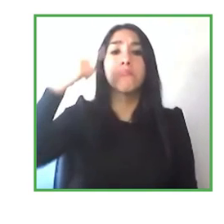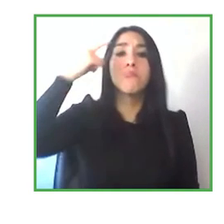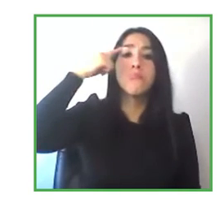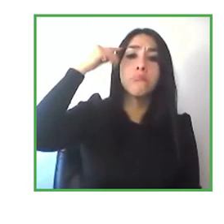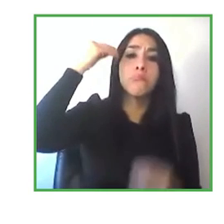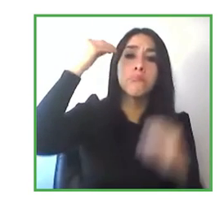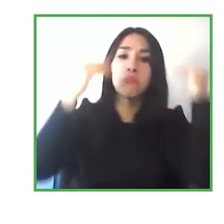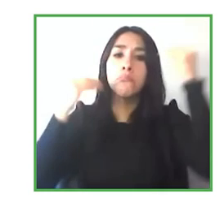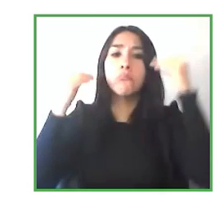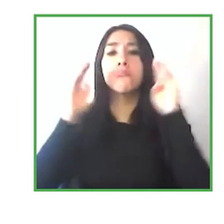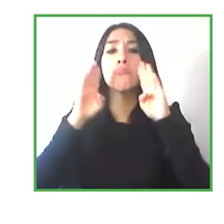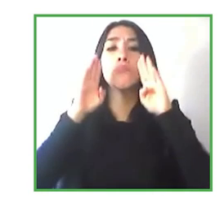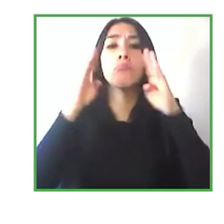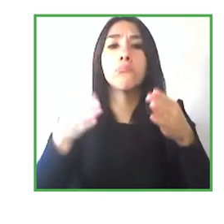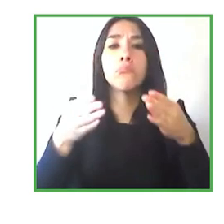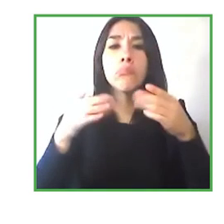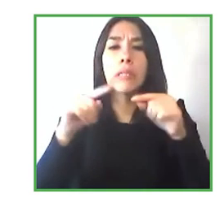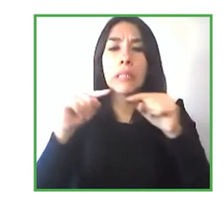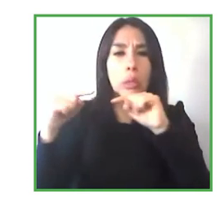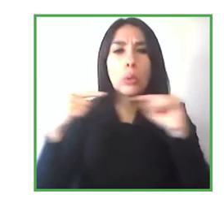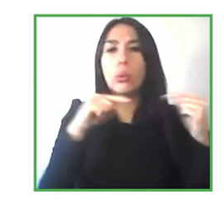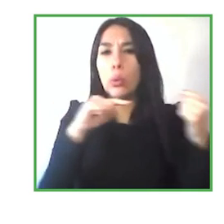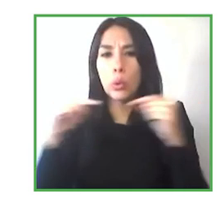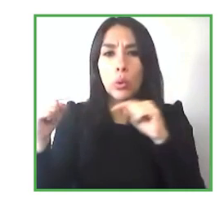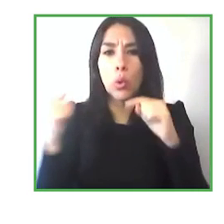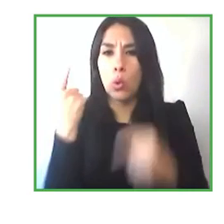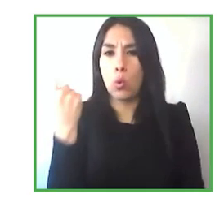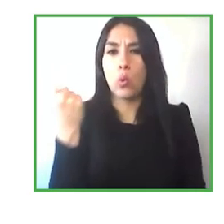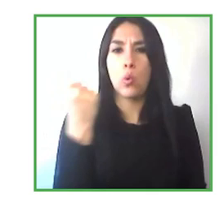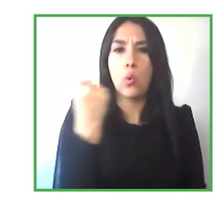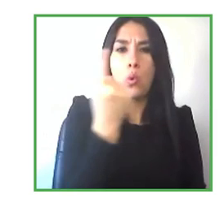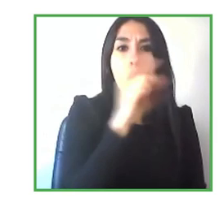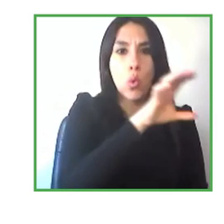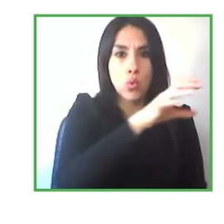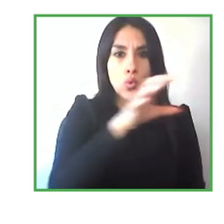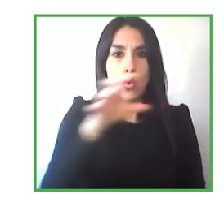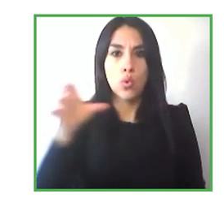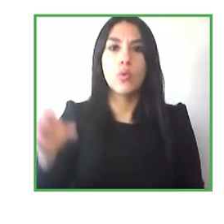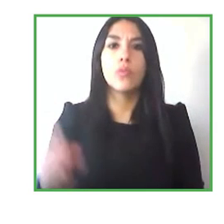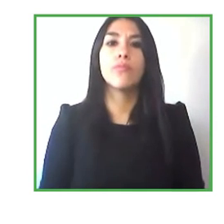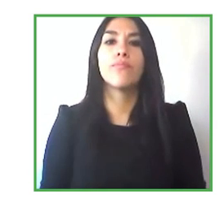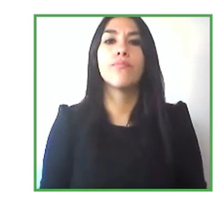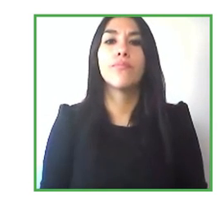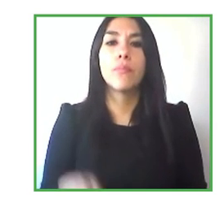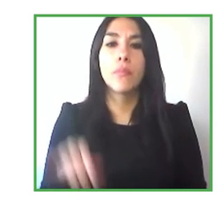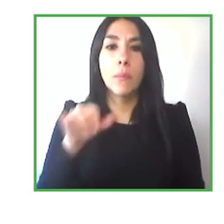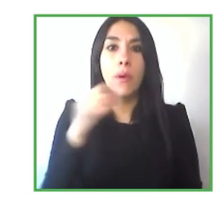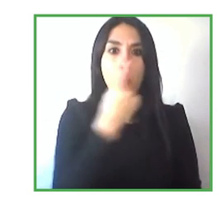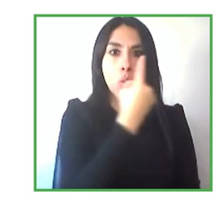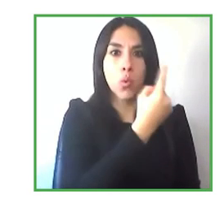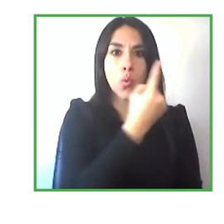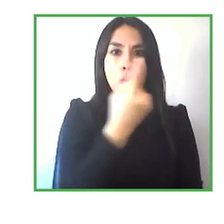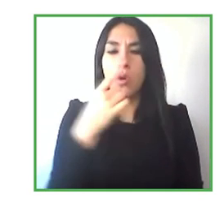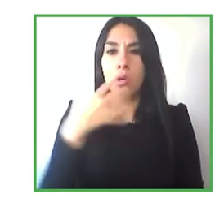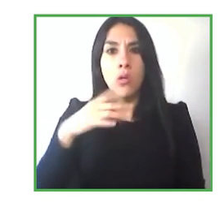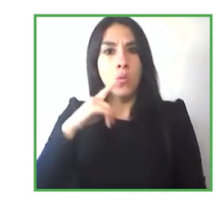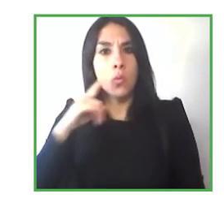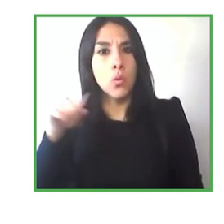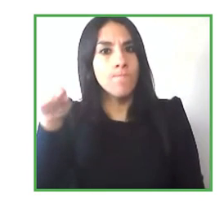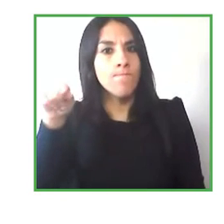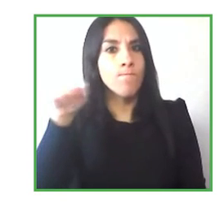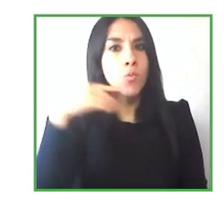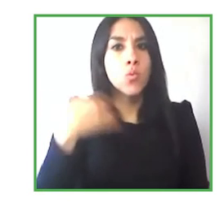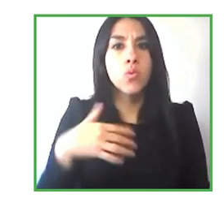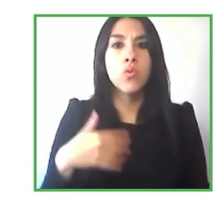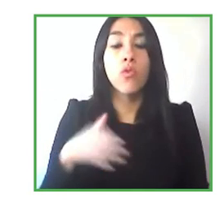countries and the respective national setting on the future of work. So national business and disability networks understood as